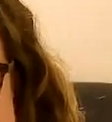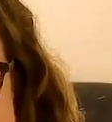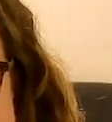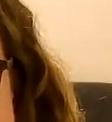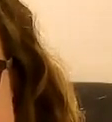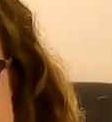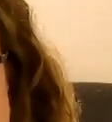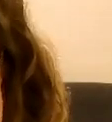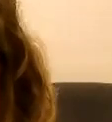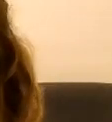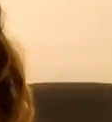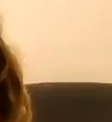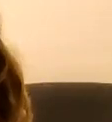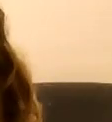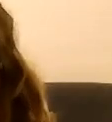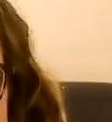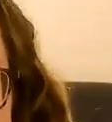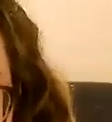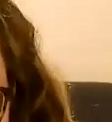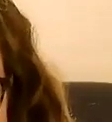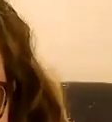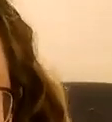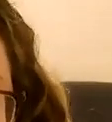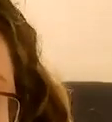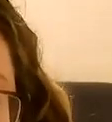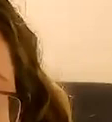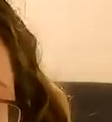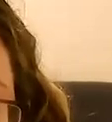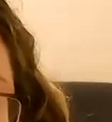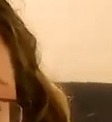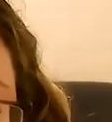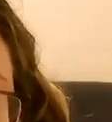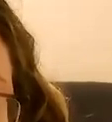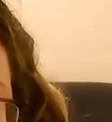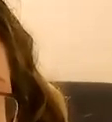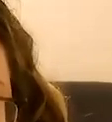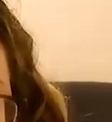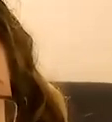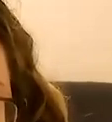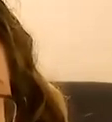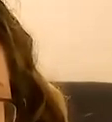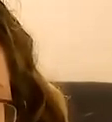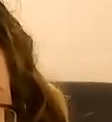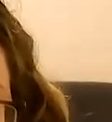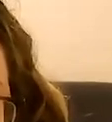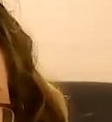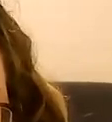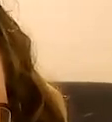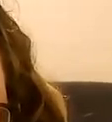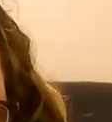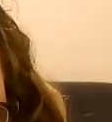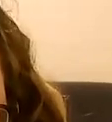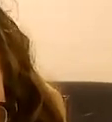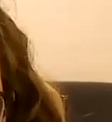in general, we all need to be advocates for older adults. Now, we want to do things in a